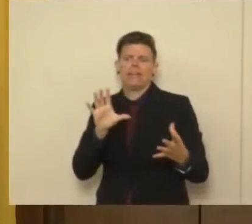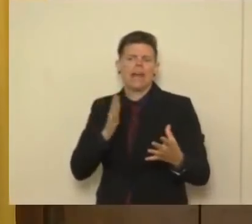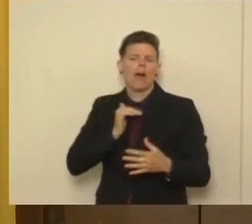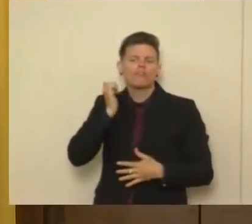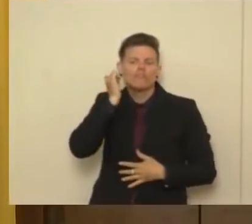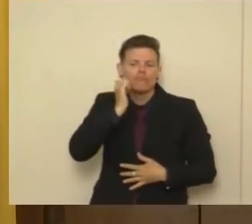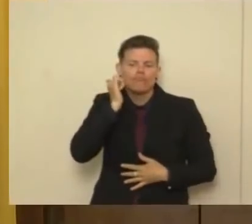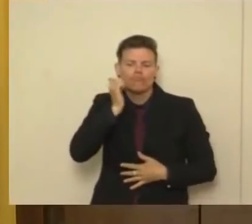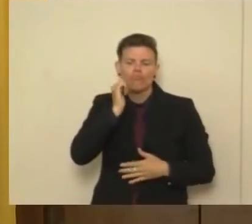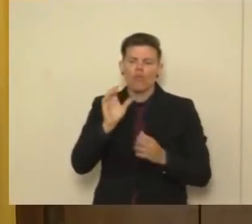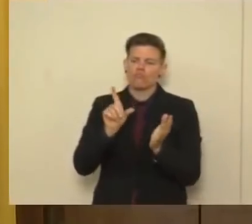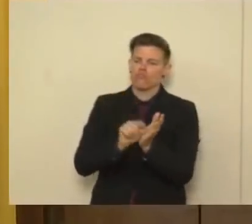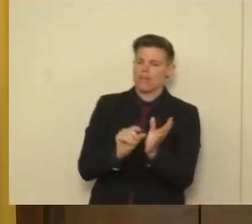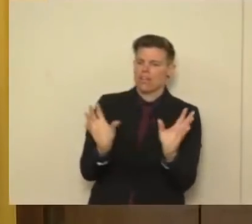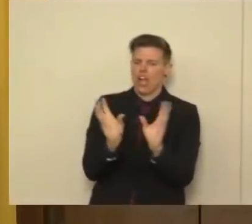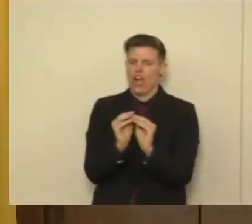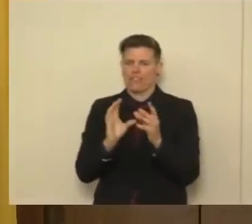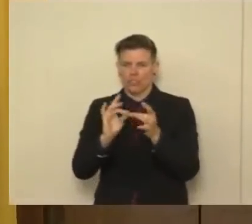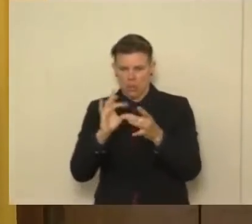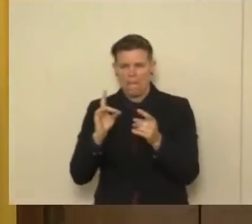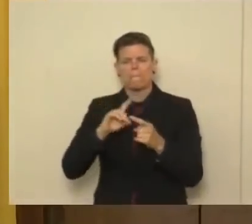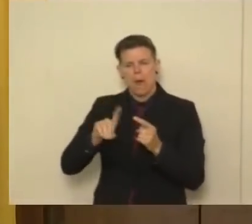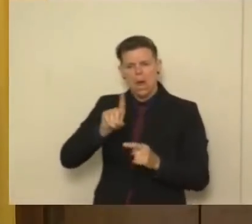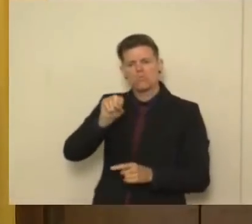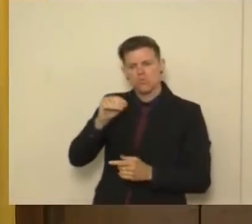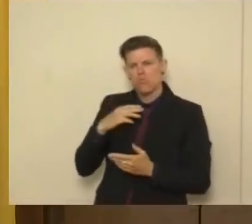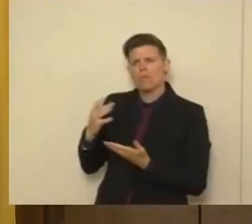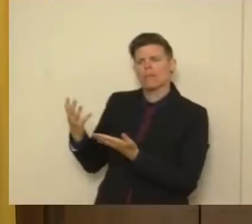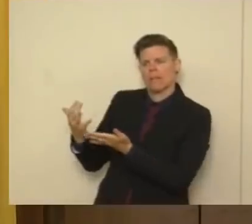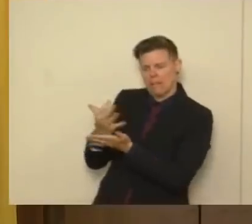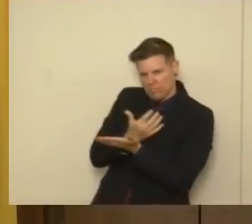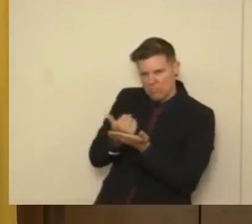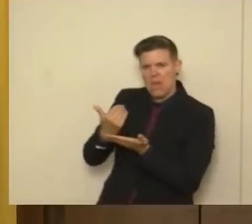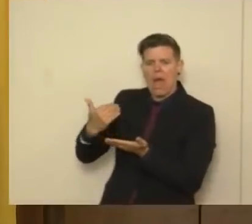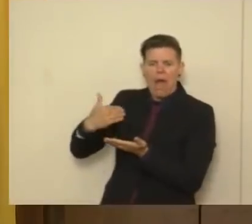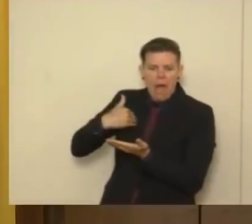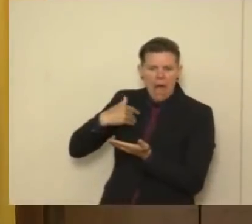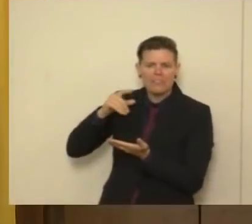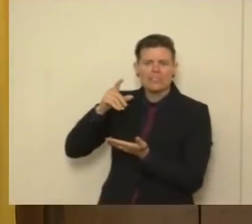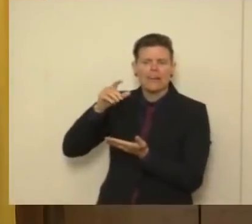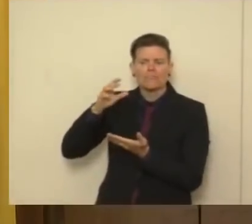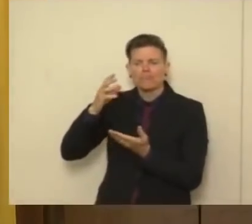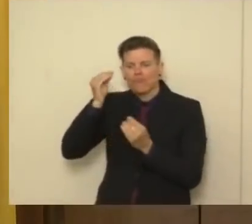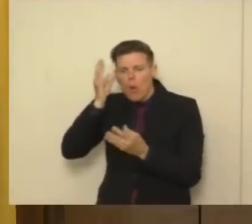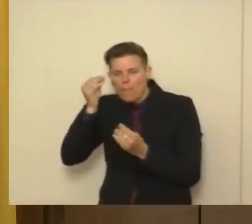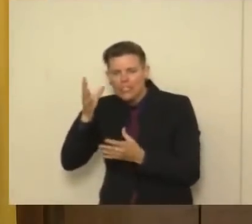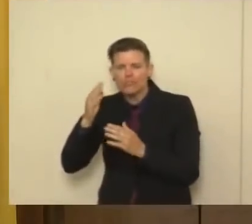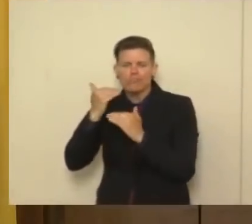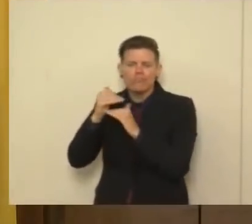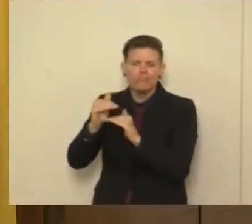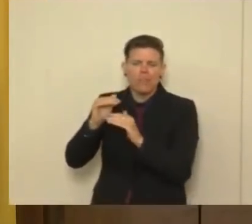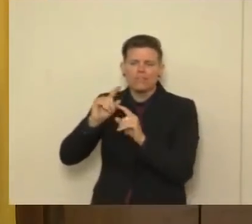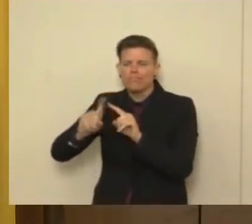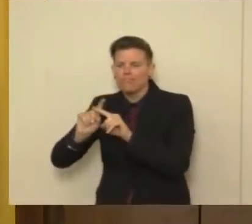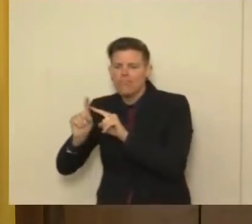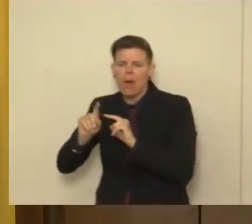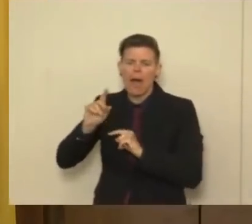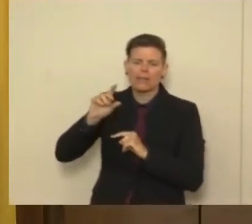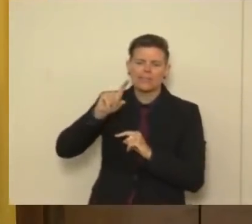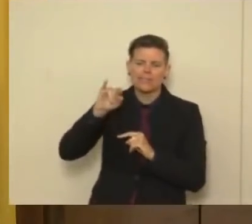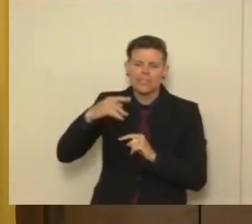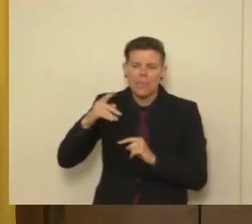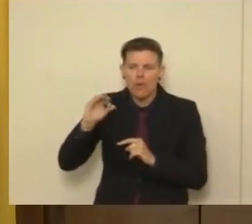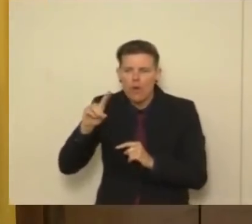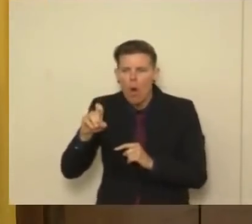but we have all of that data. We know by zip code, we know by often occupation, we know